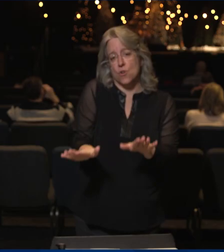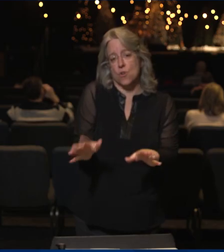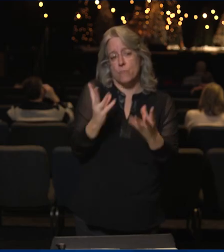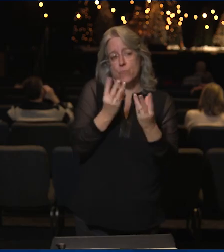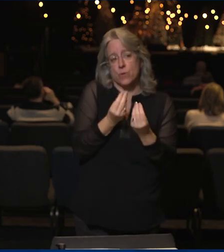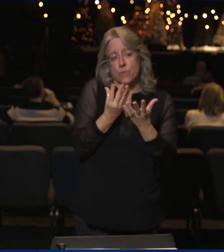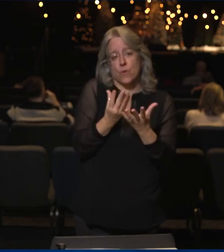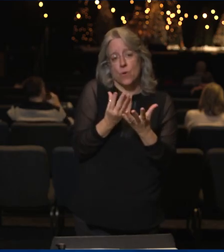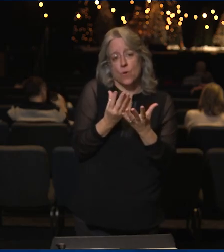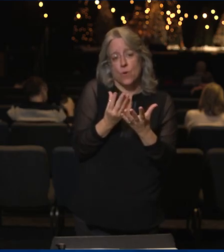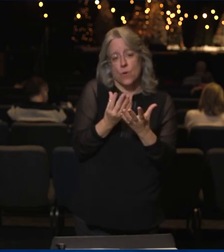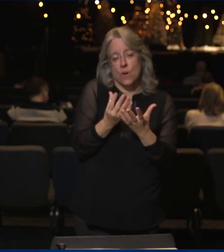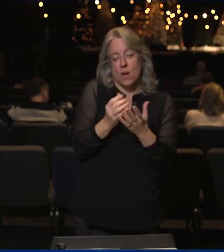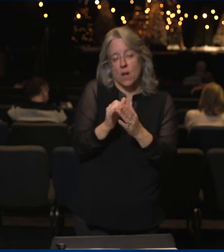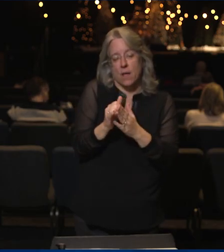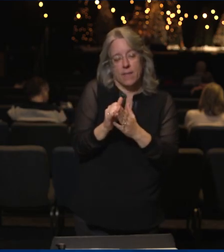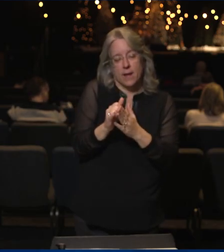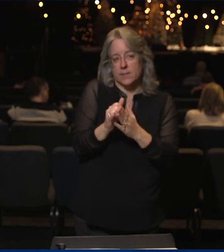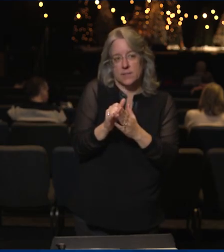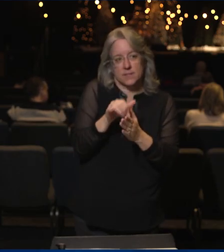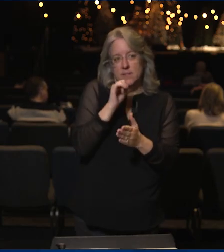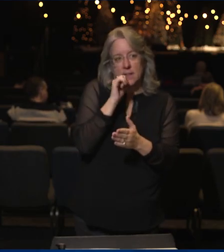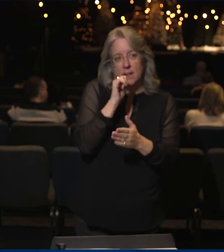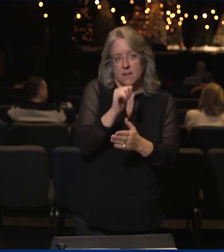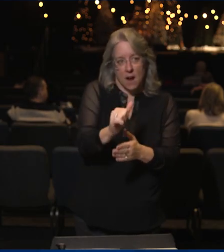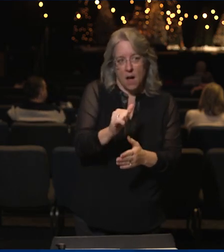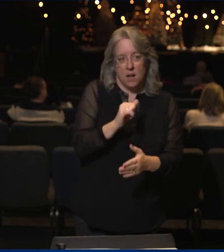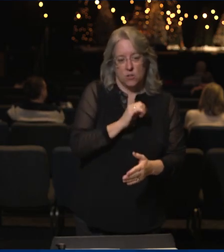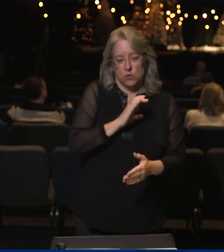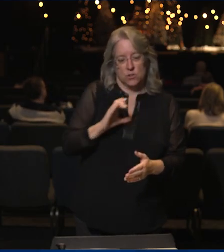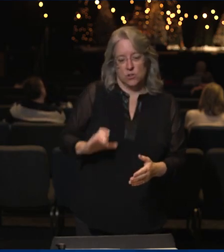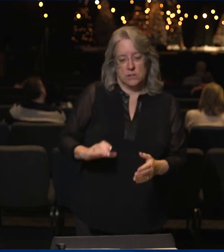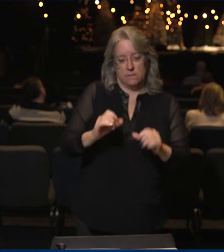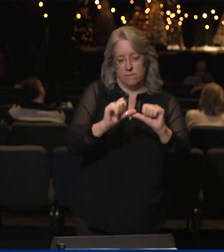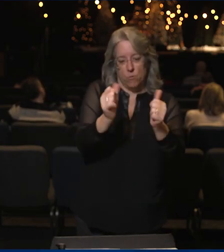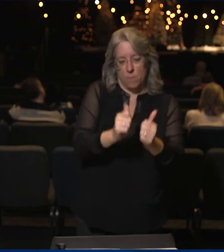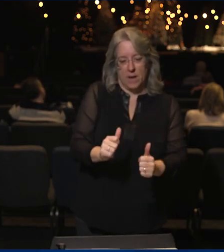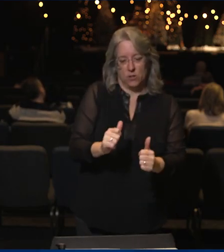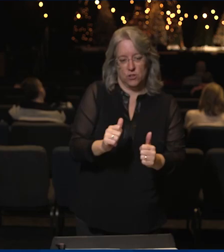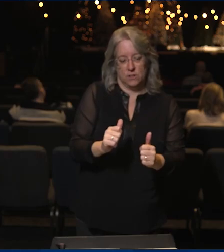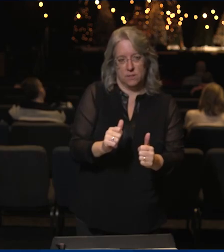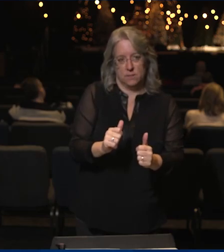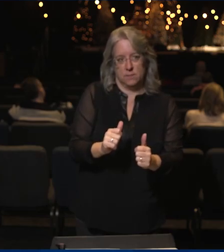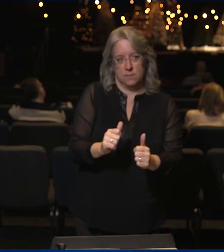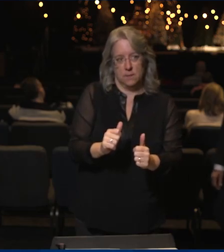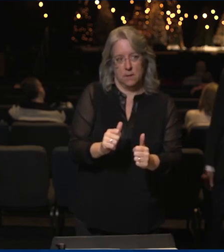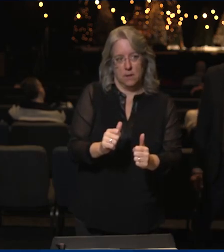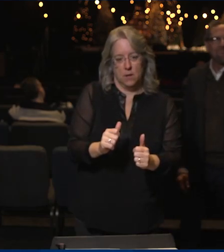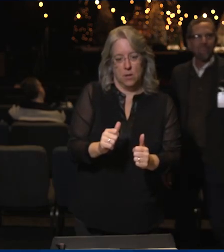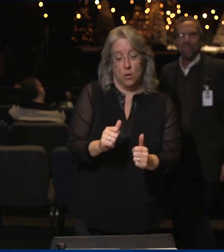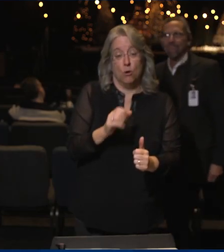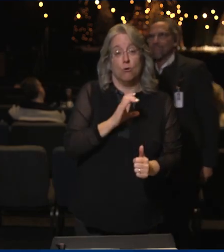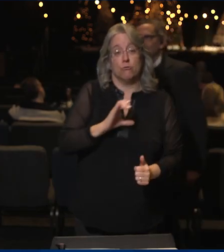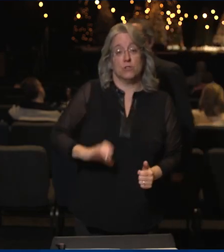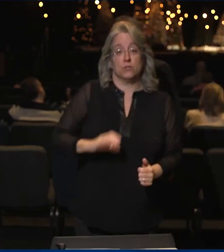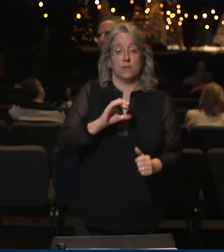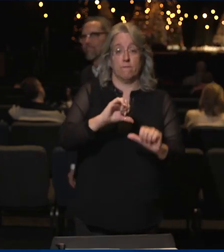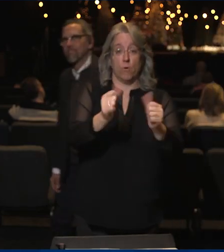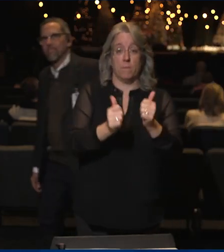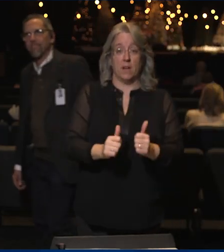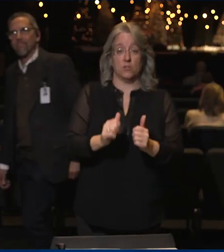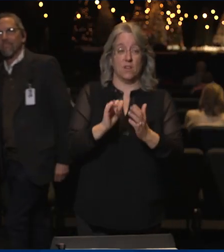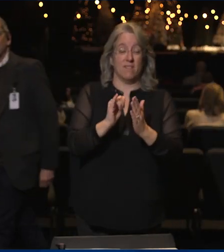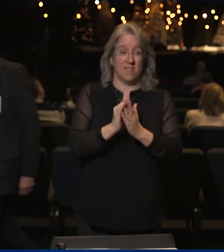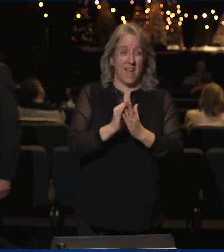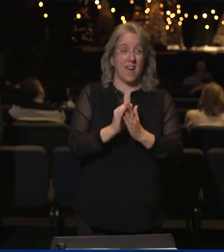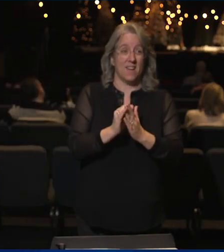that's not when push comes to shove for our Christian formation. Christian formation is found in those moments where you're at